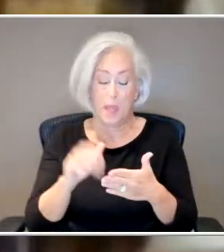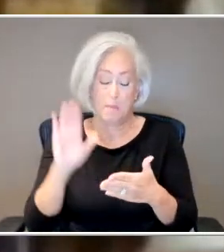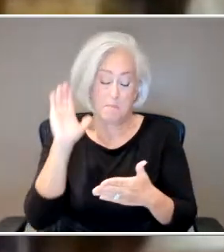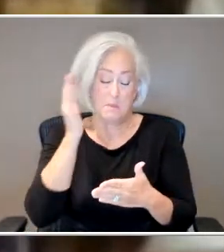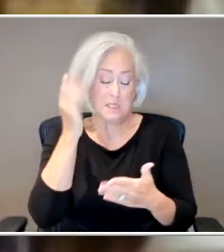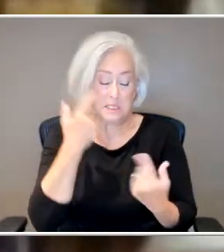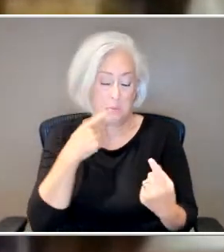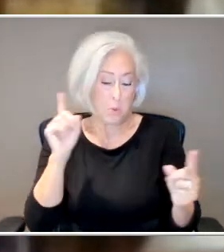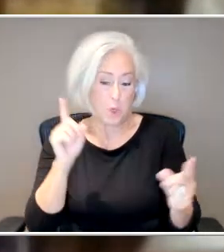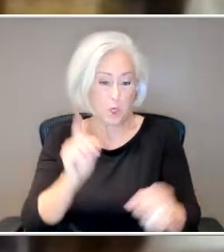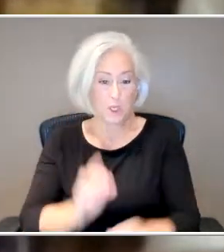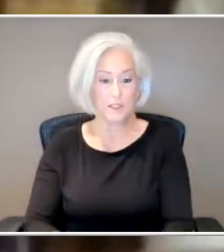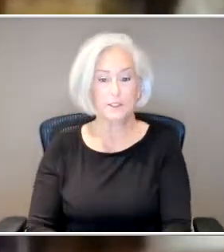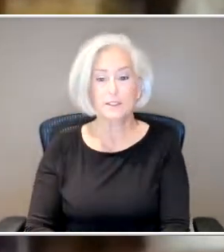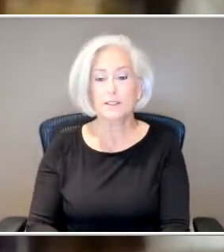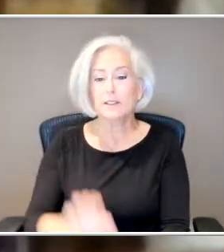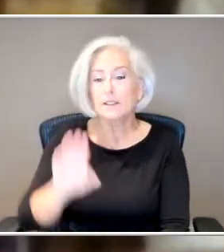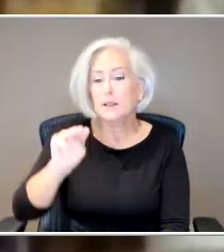Matt, what do you remember? It did.